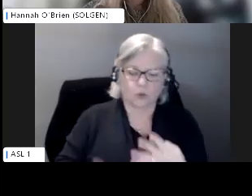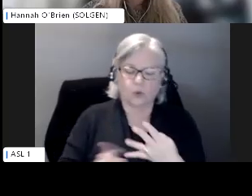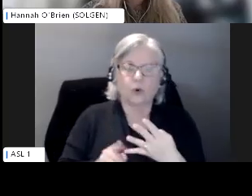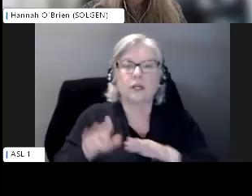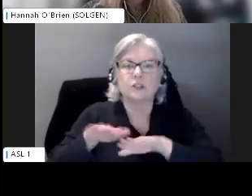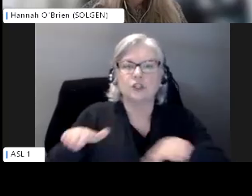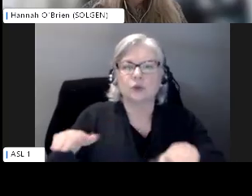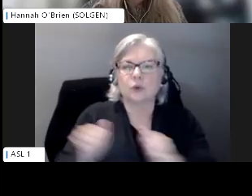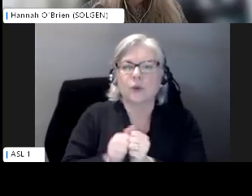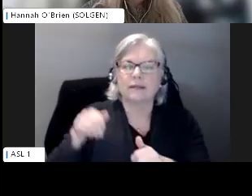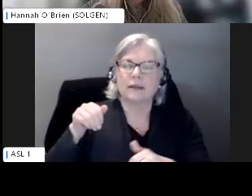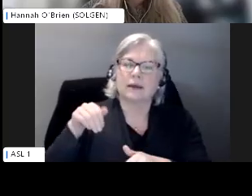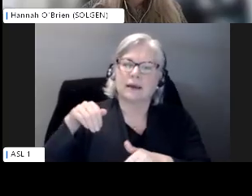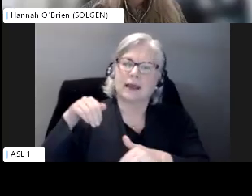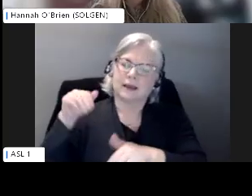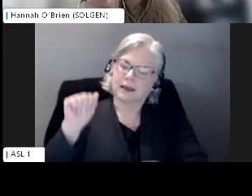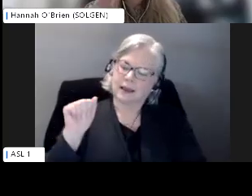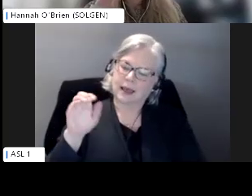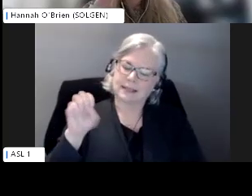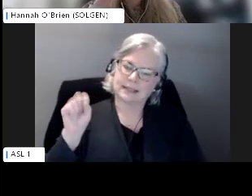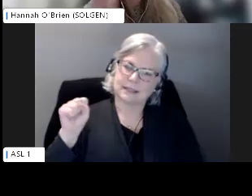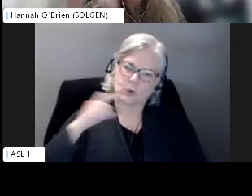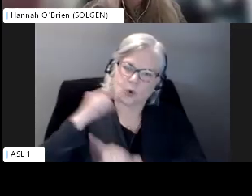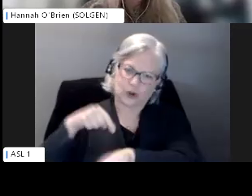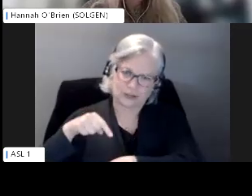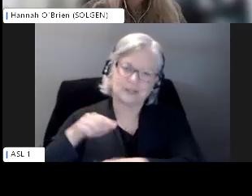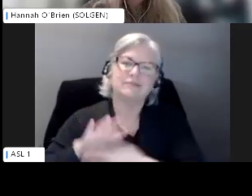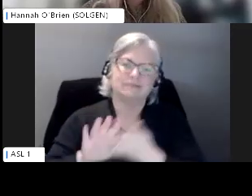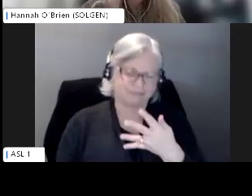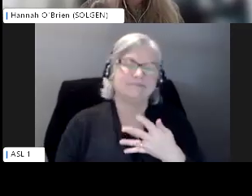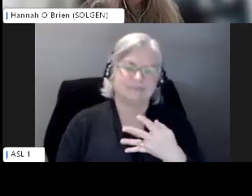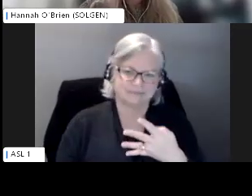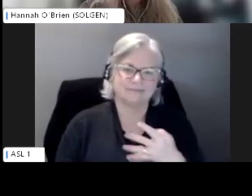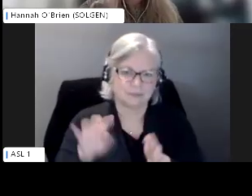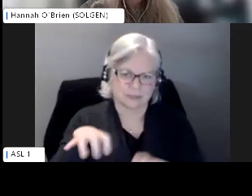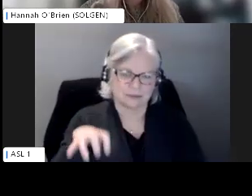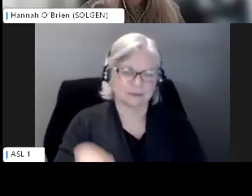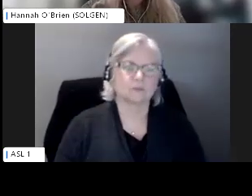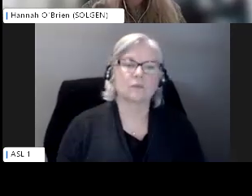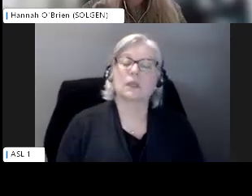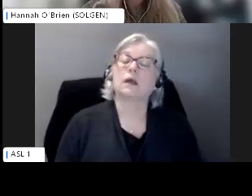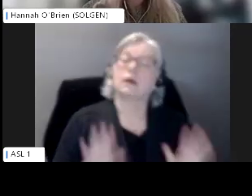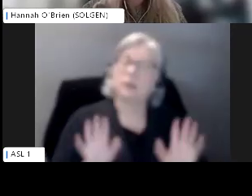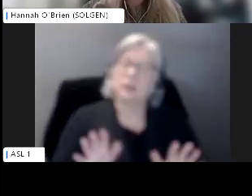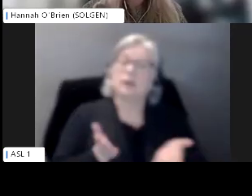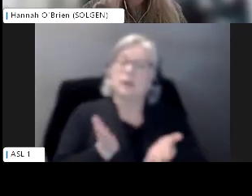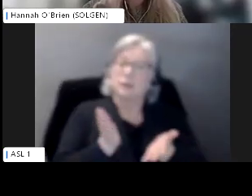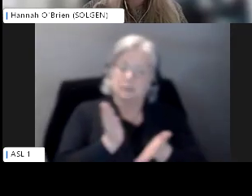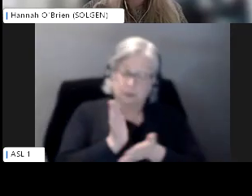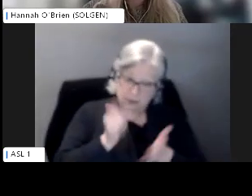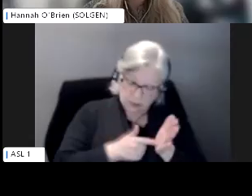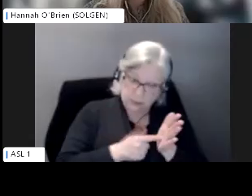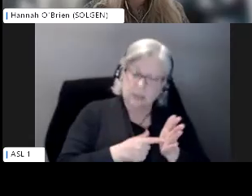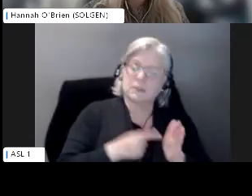examples. Inquests can also be discretionary, and this means that an inquest may be held at the discretion of the coroner if